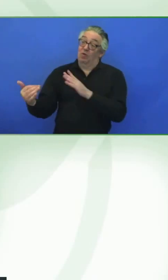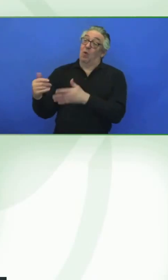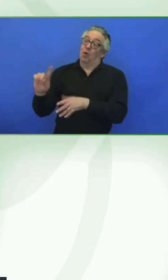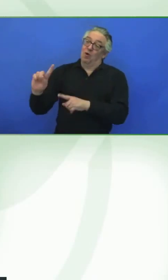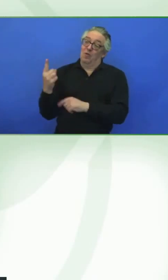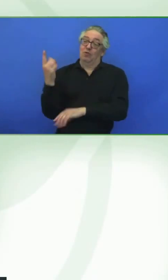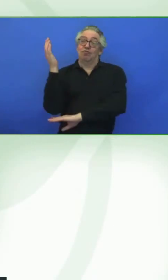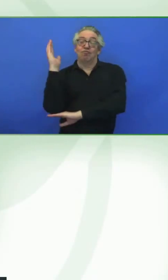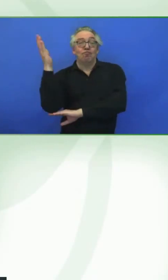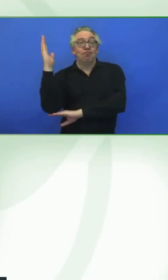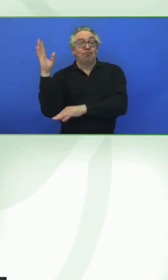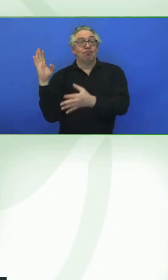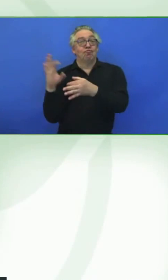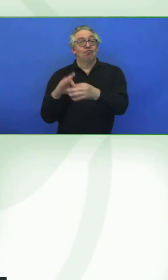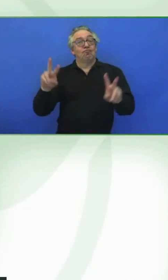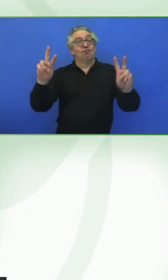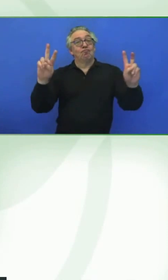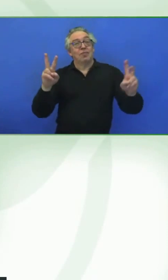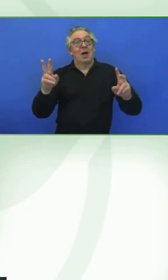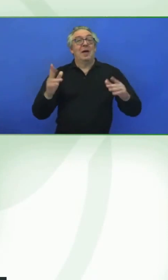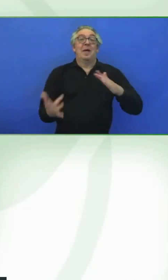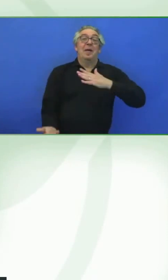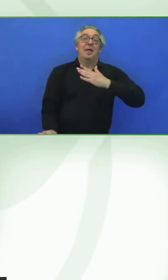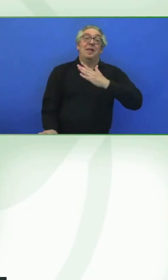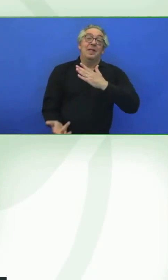deaf persons with a dictionary.